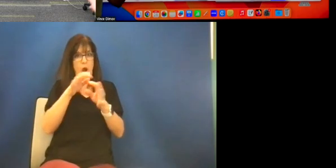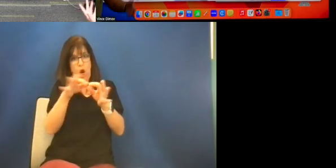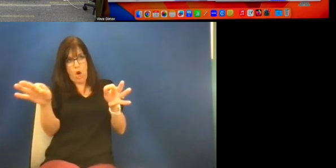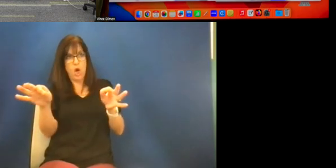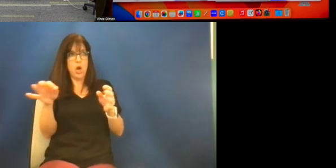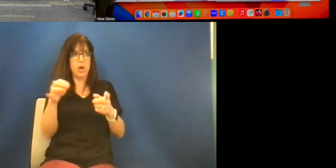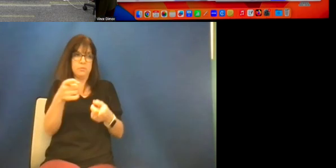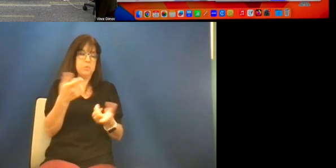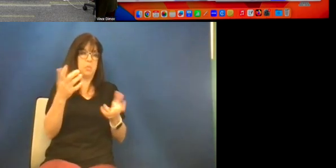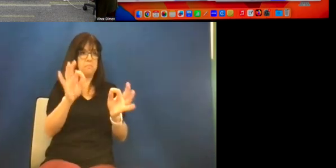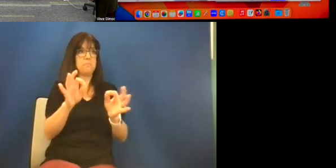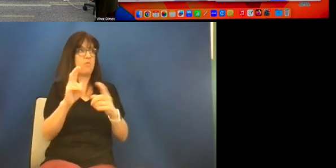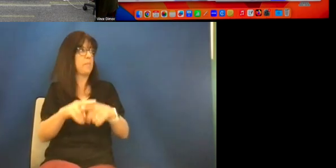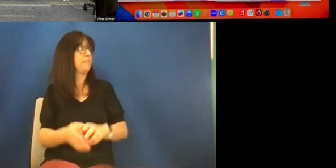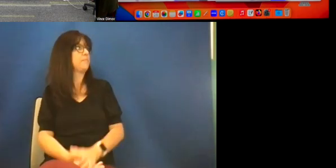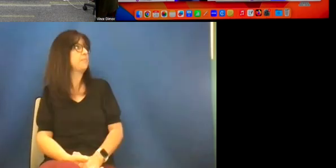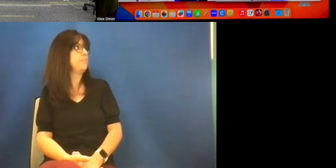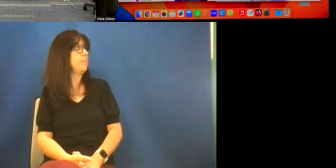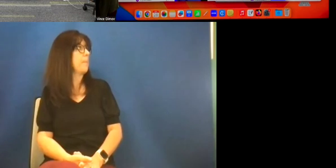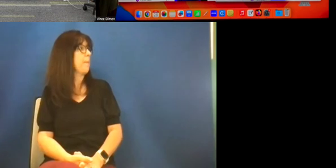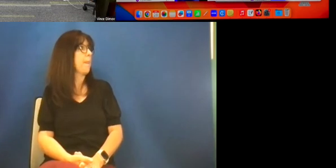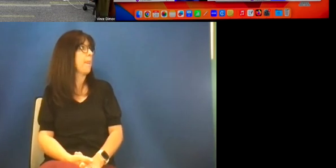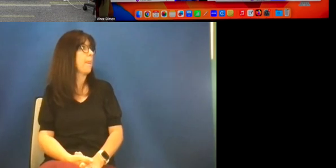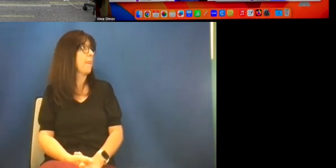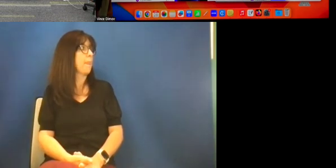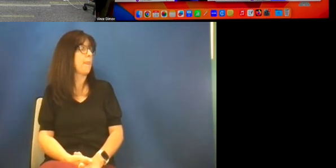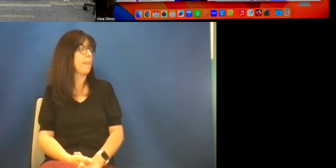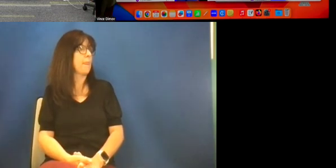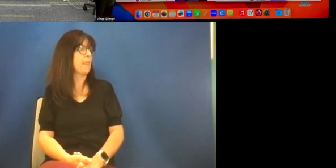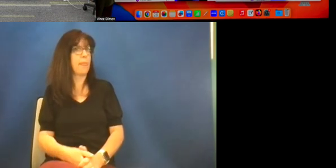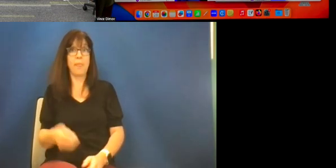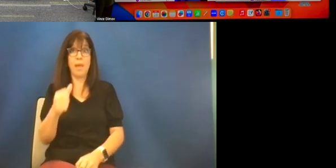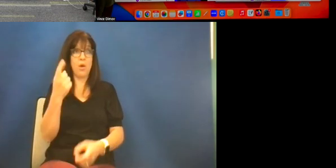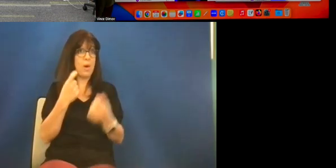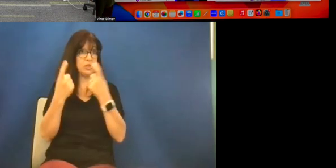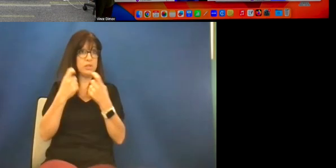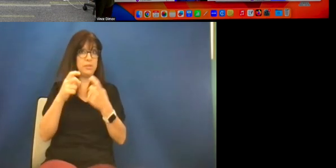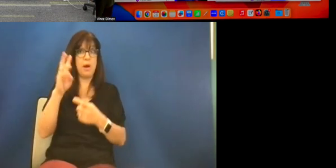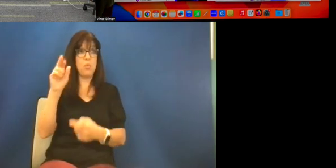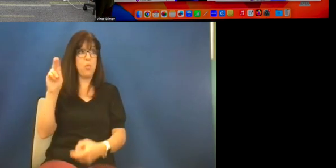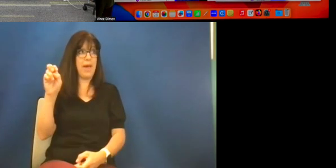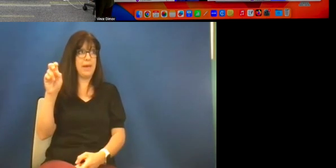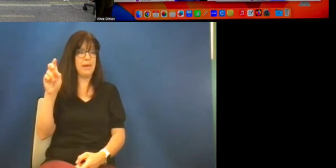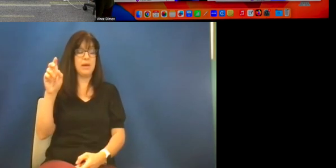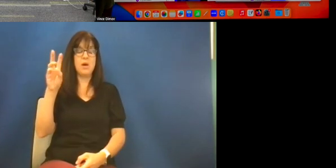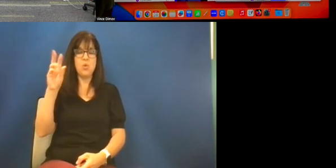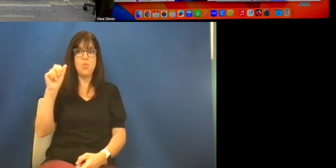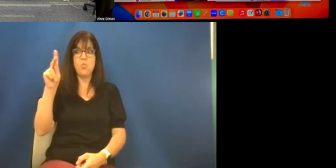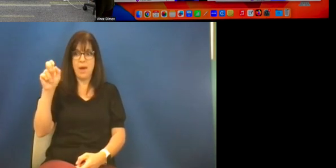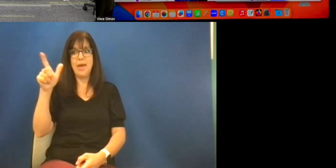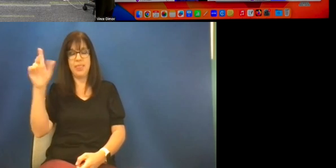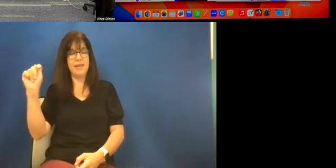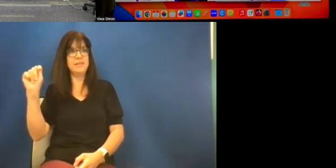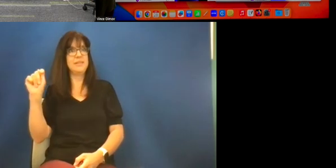her right there. Okay, so anyway, there you go. Questions about Wakelet? Okay. It's